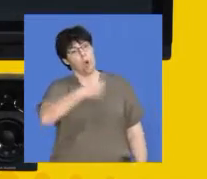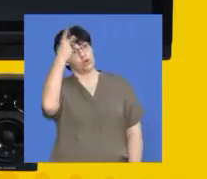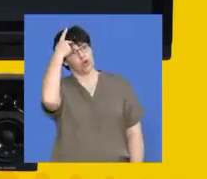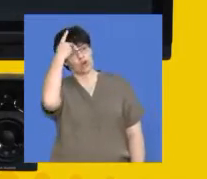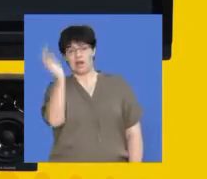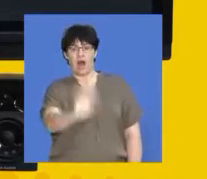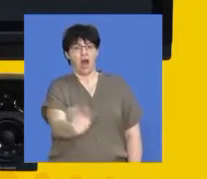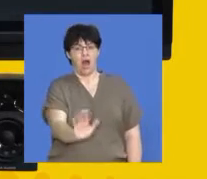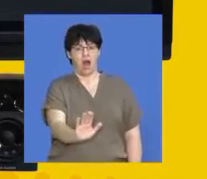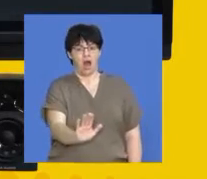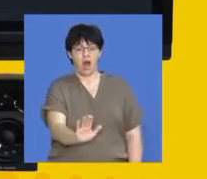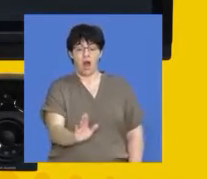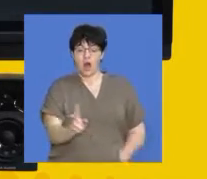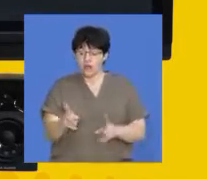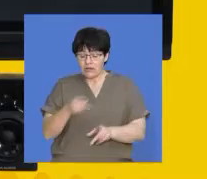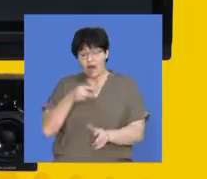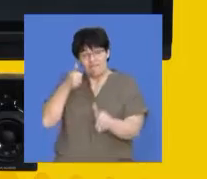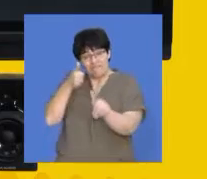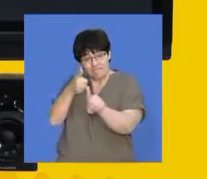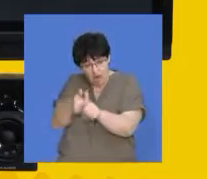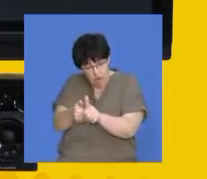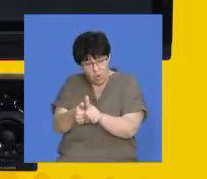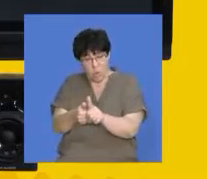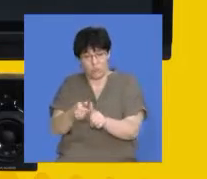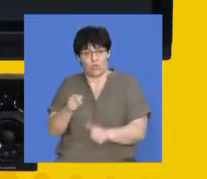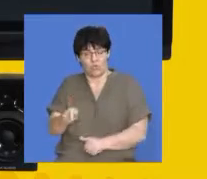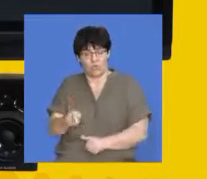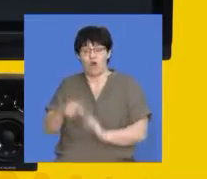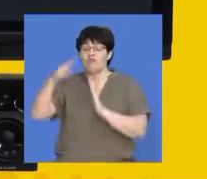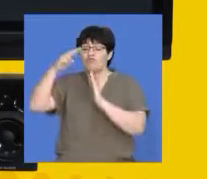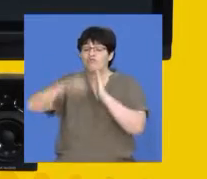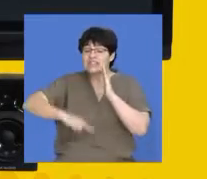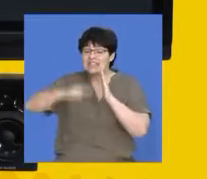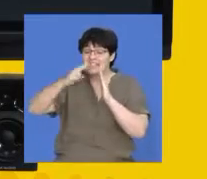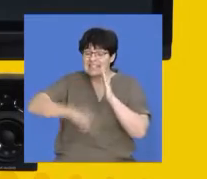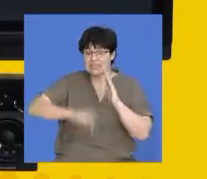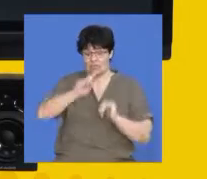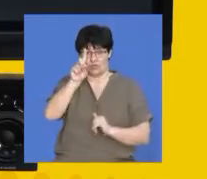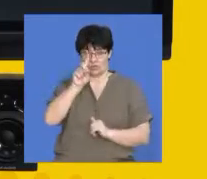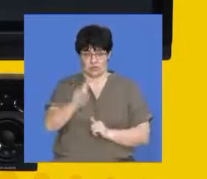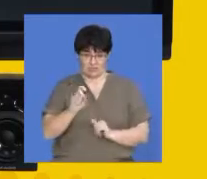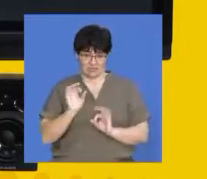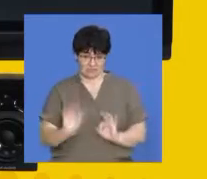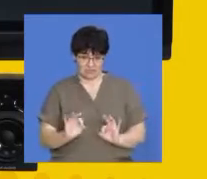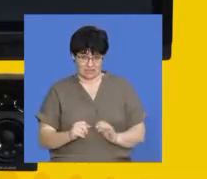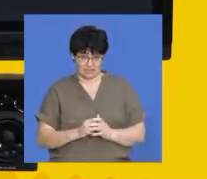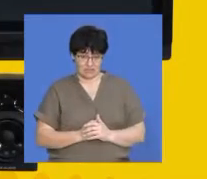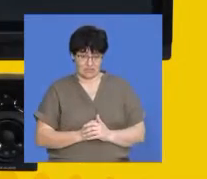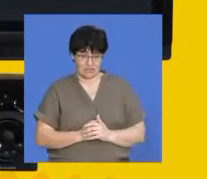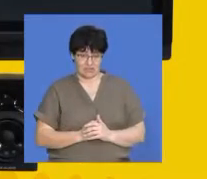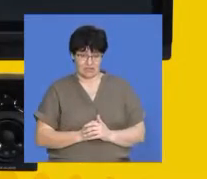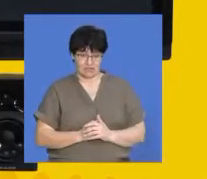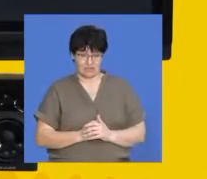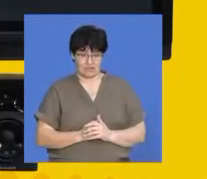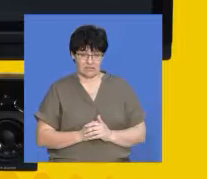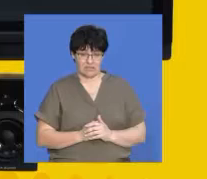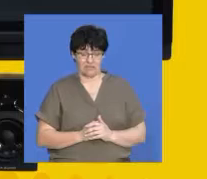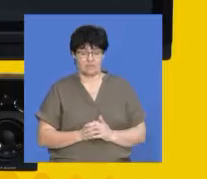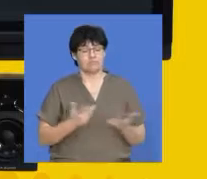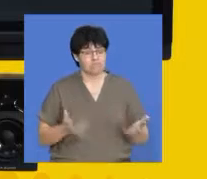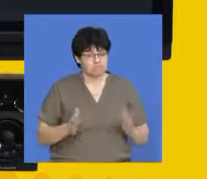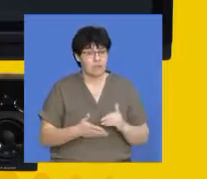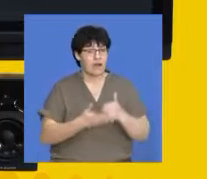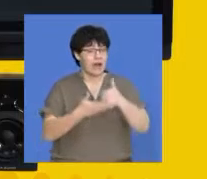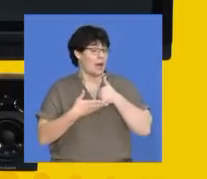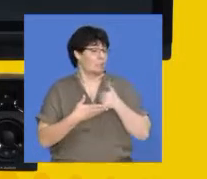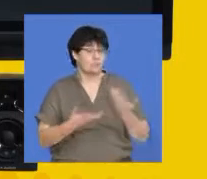knowledge. Please follow the instructions. Read the questions carefully. And then another thing that will